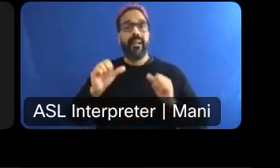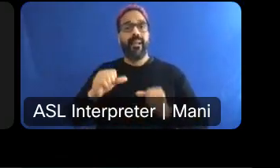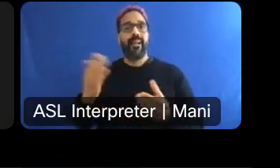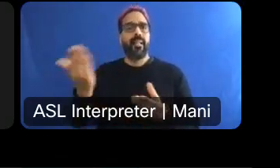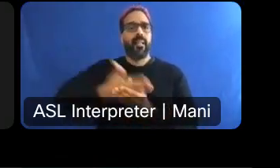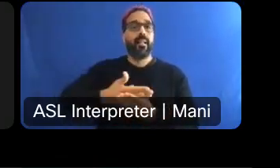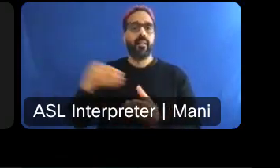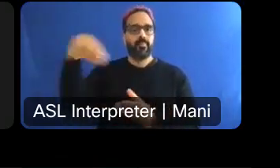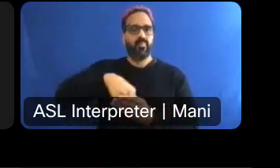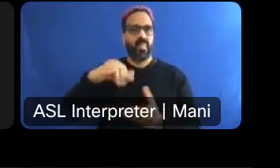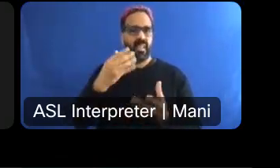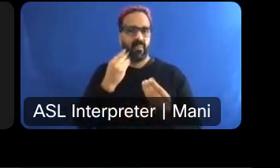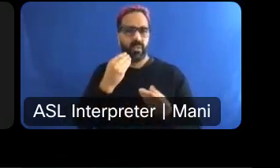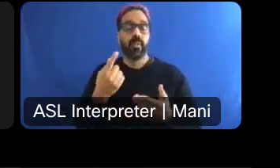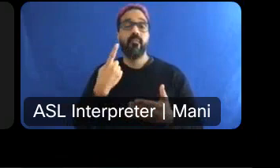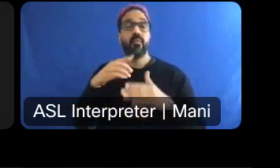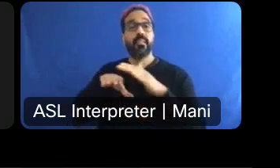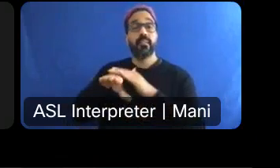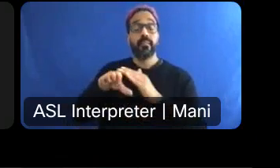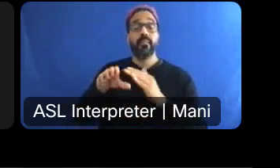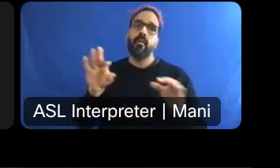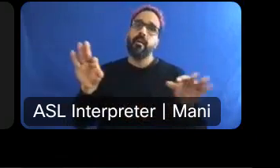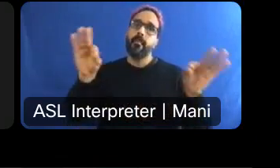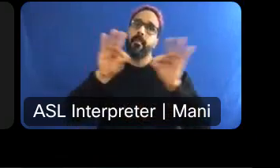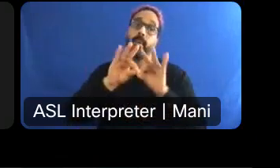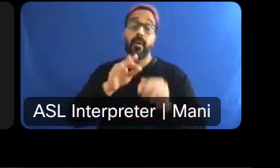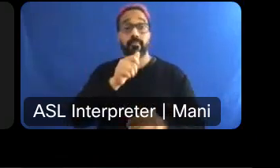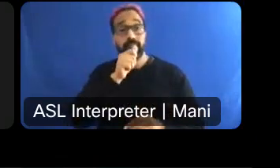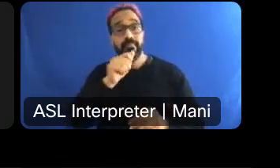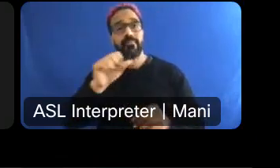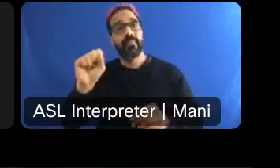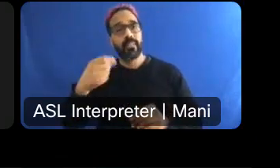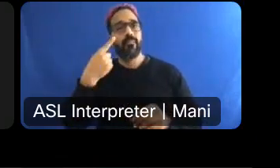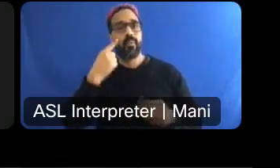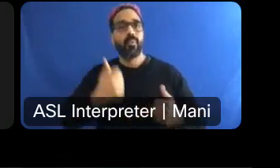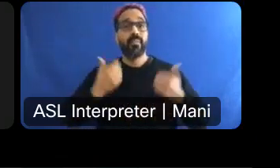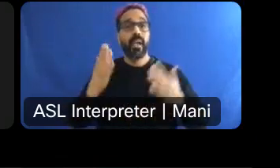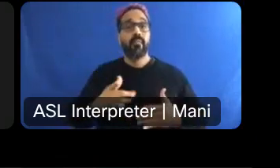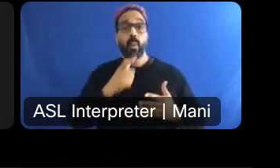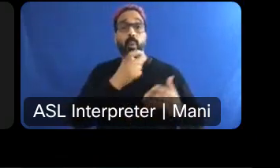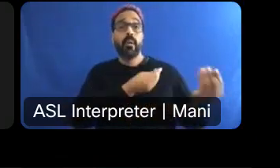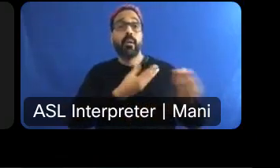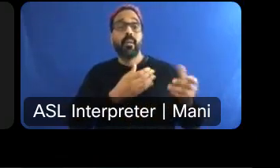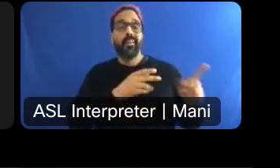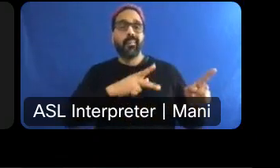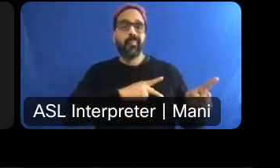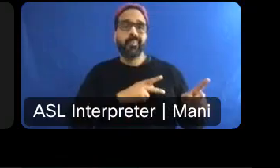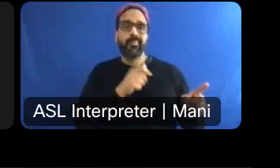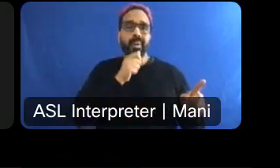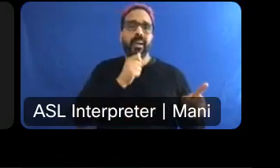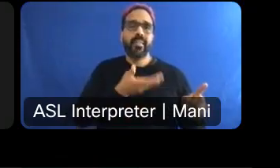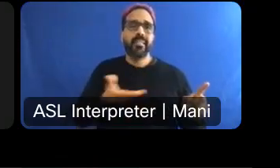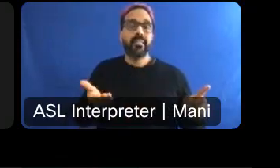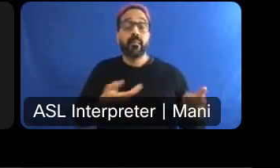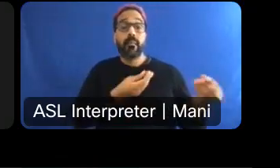course, confidentiality is important, especially for survivors who are sharing personal practices or thoughts. And so, in order